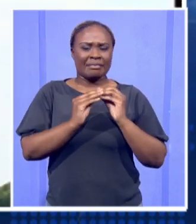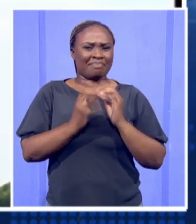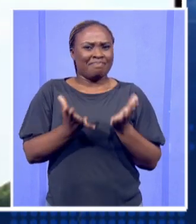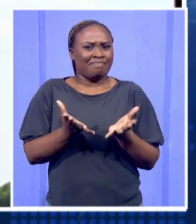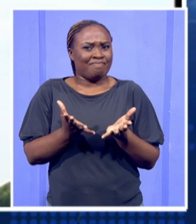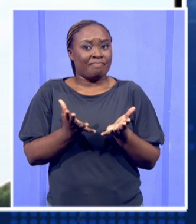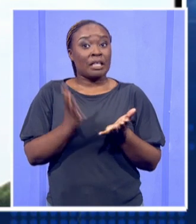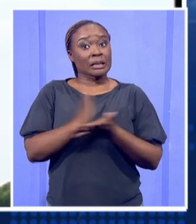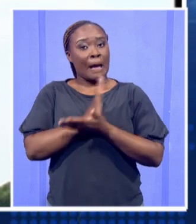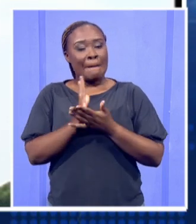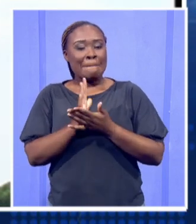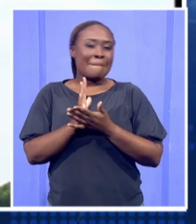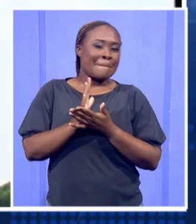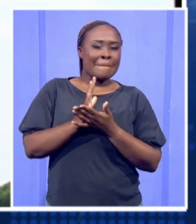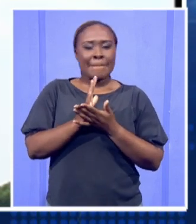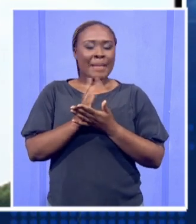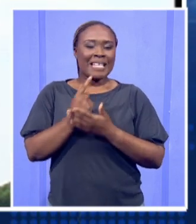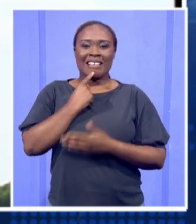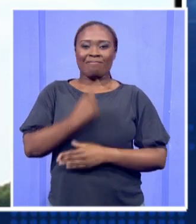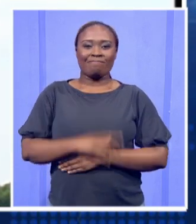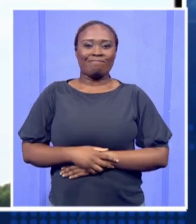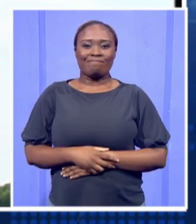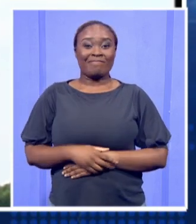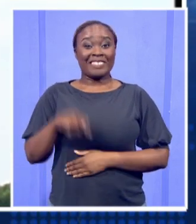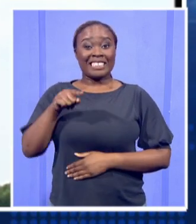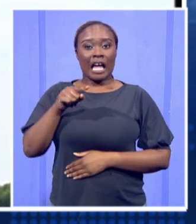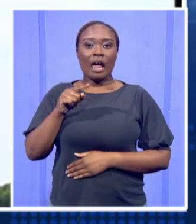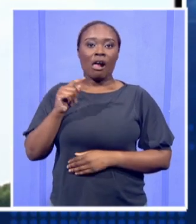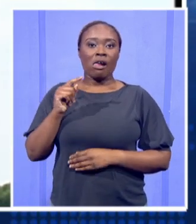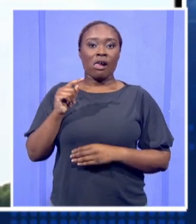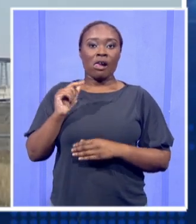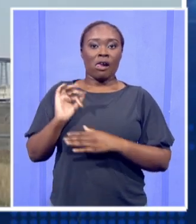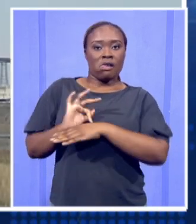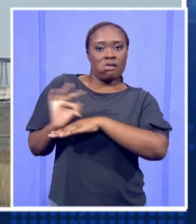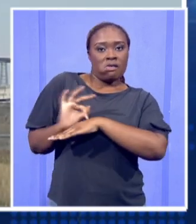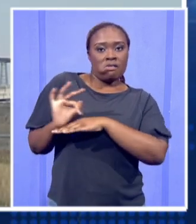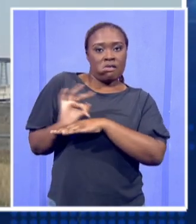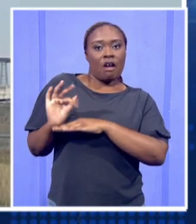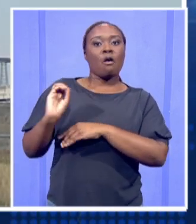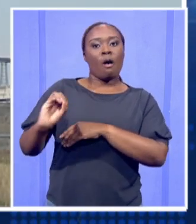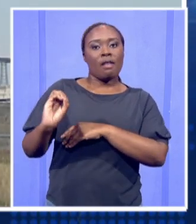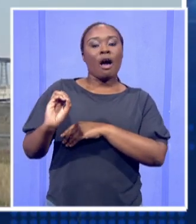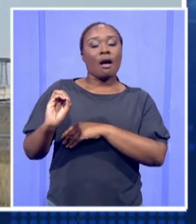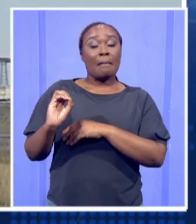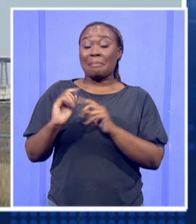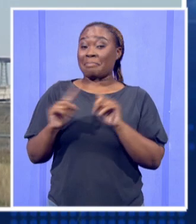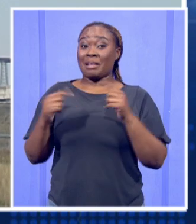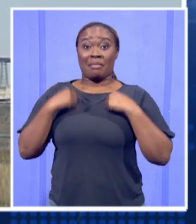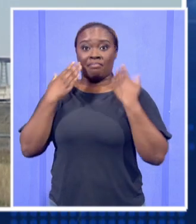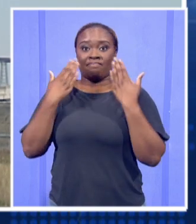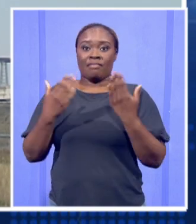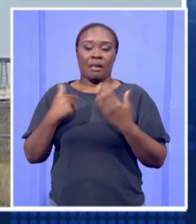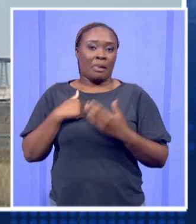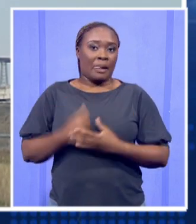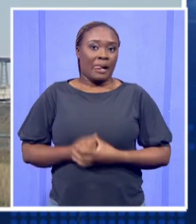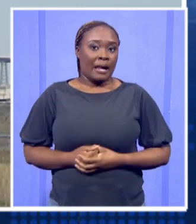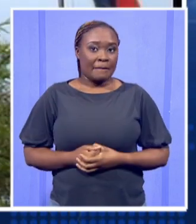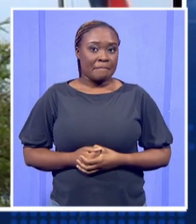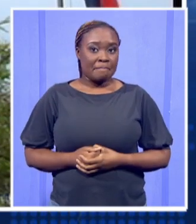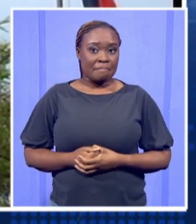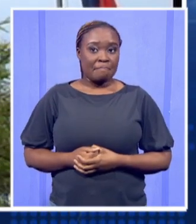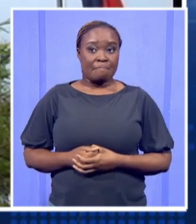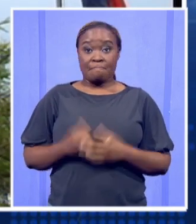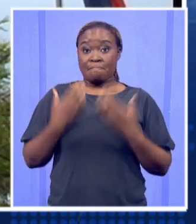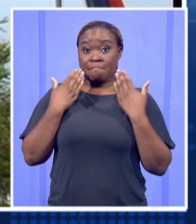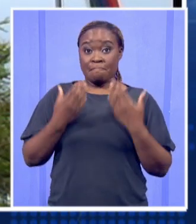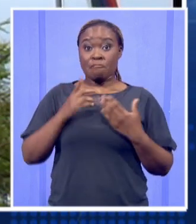there are suggestions that this sort of these problems are orchestrated. I don't know the answer to that. I certainly